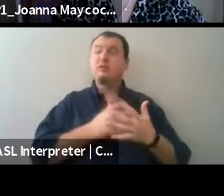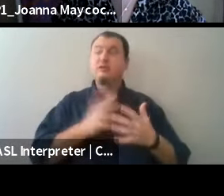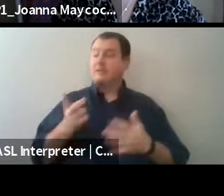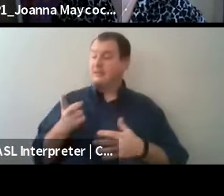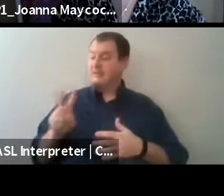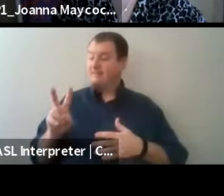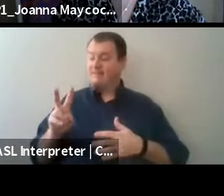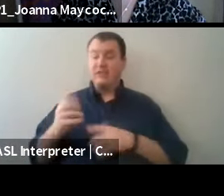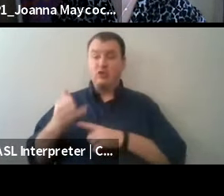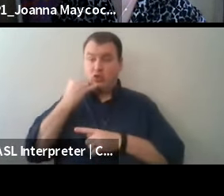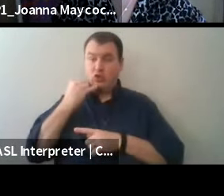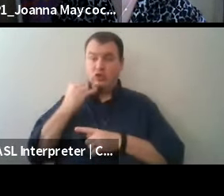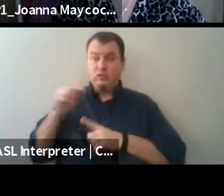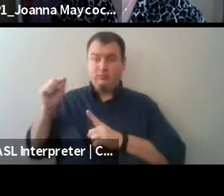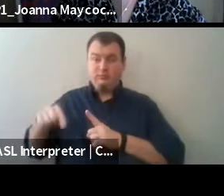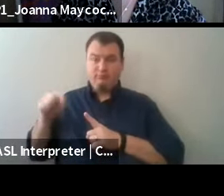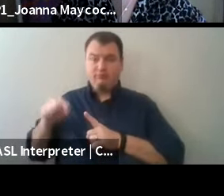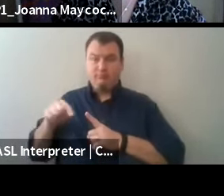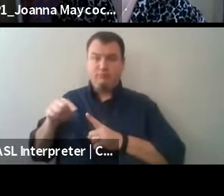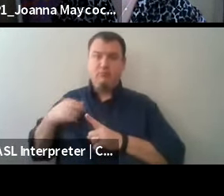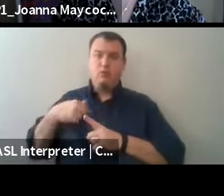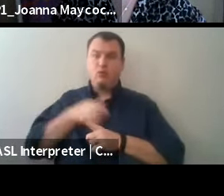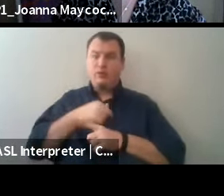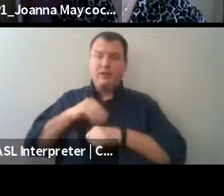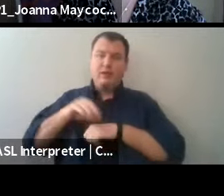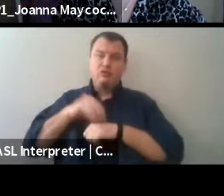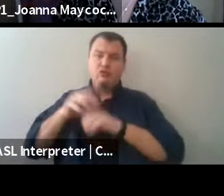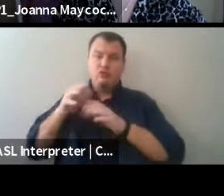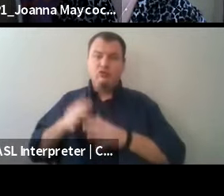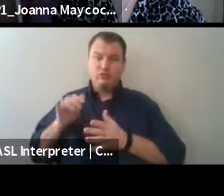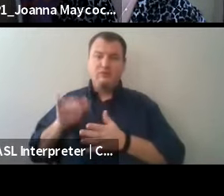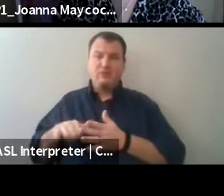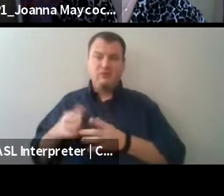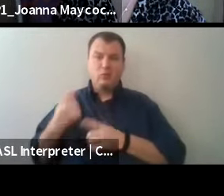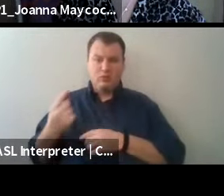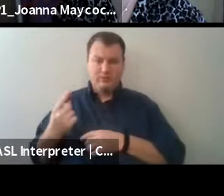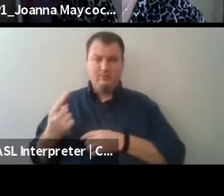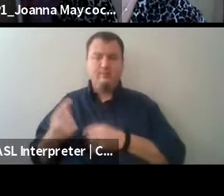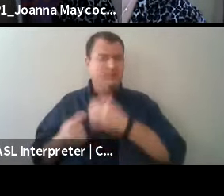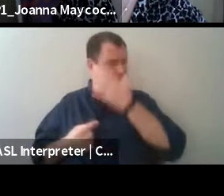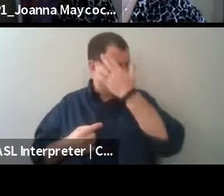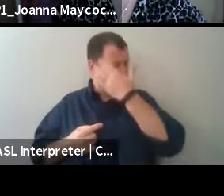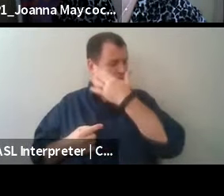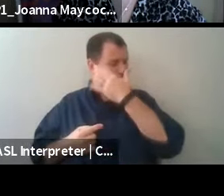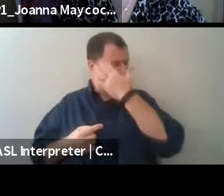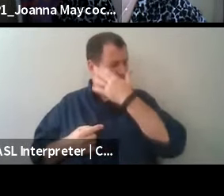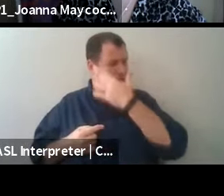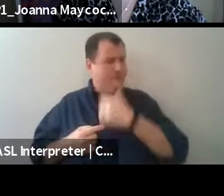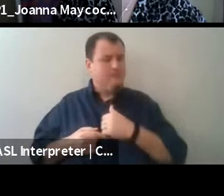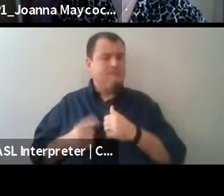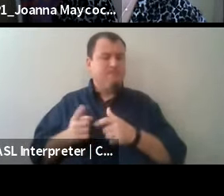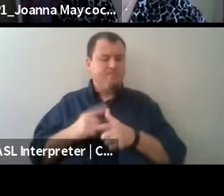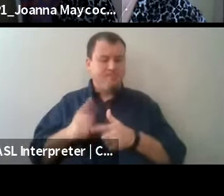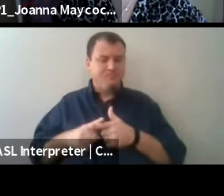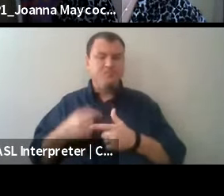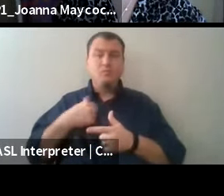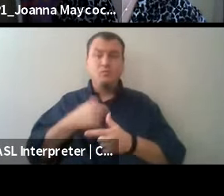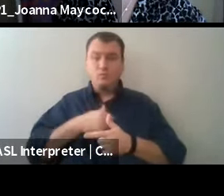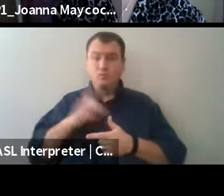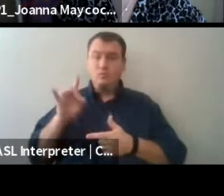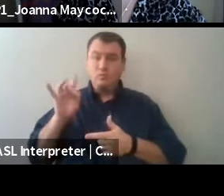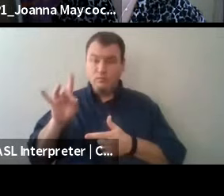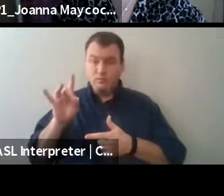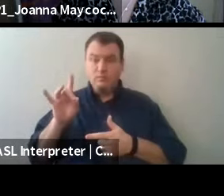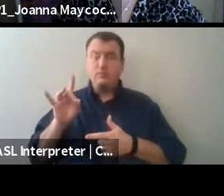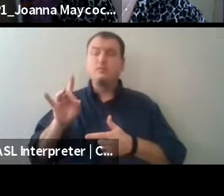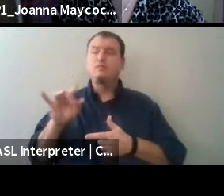to the crisis counselors. So that was one. So when we did all of that, we also